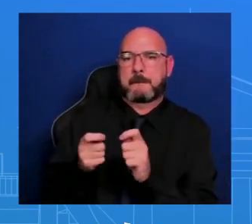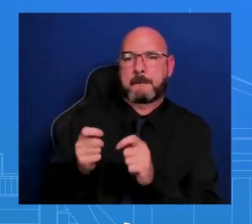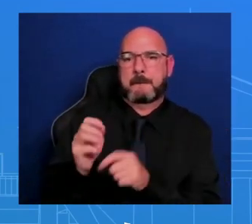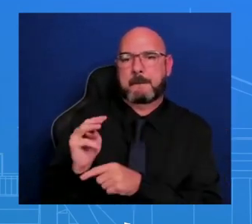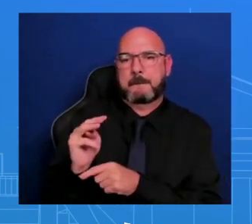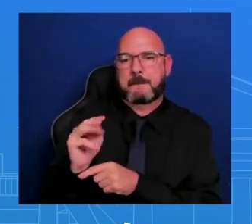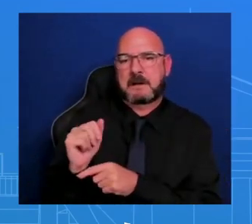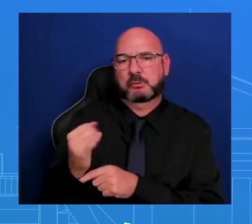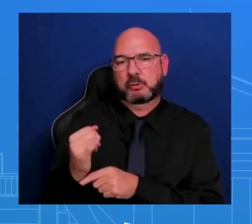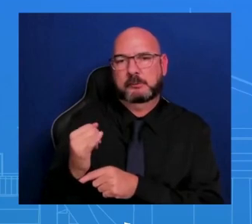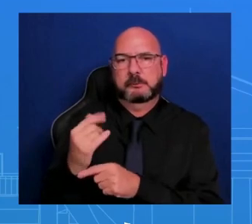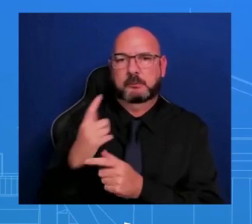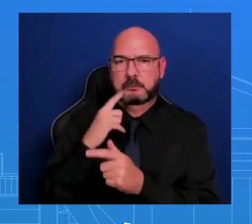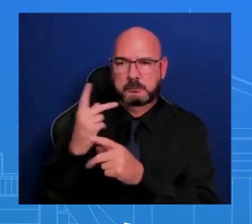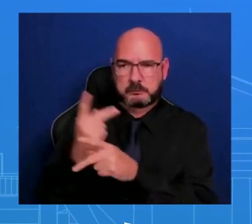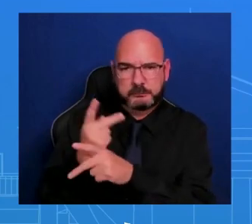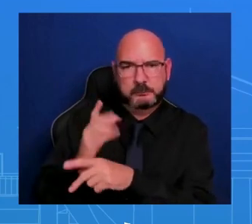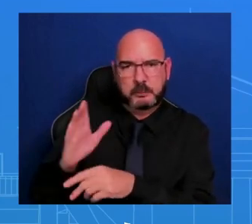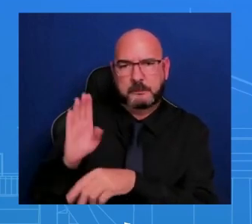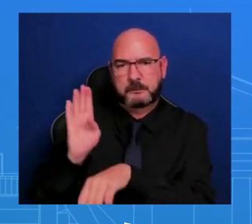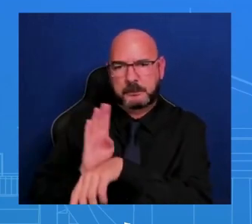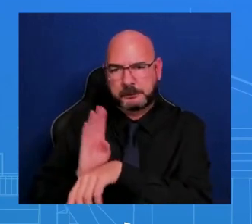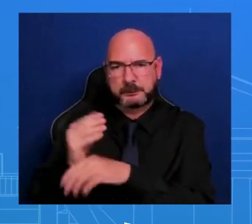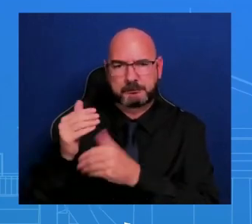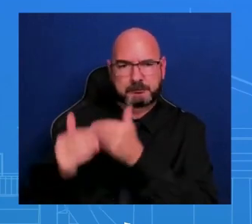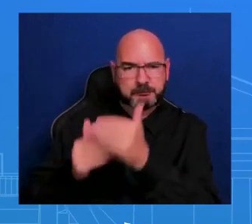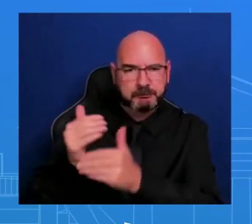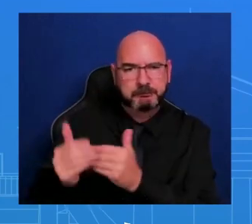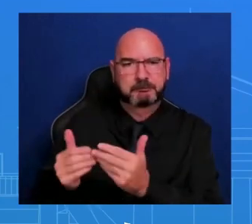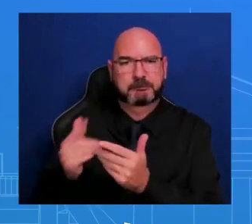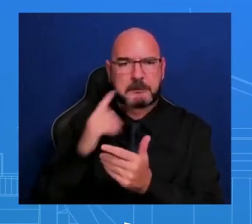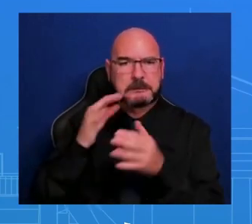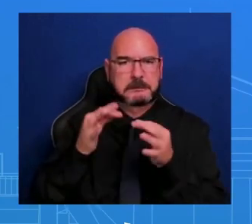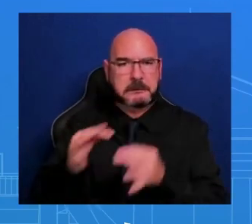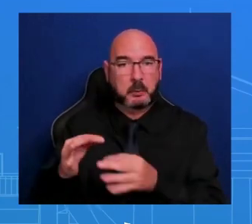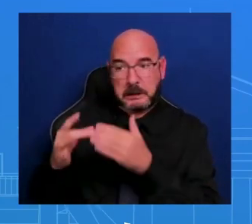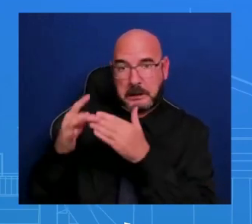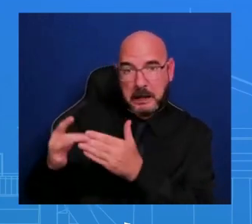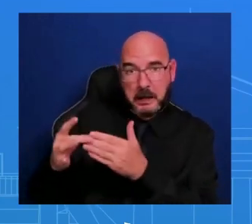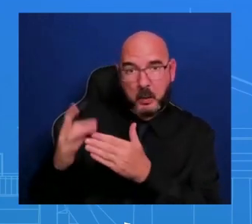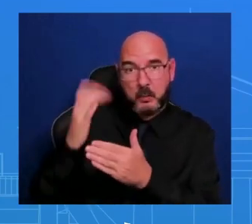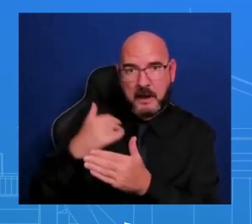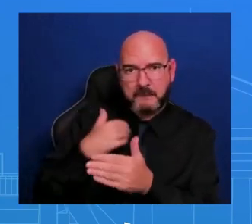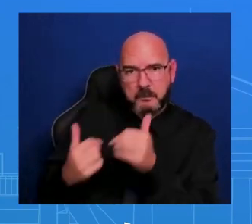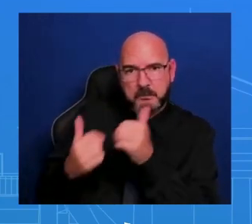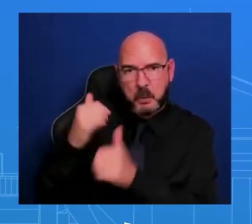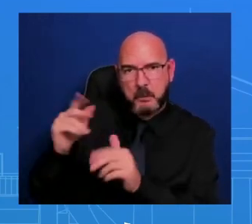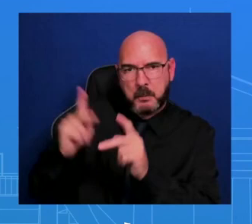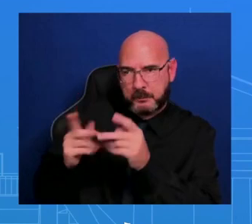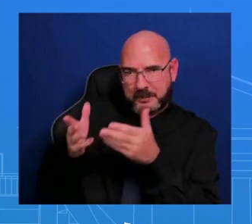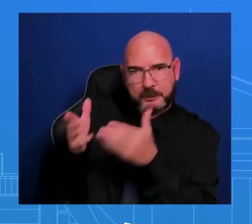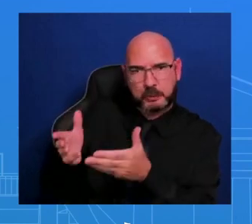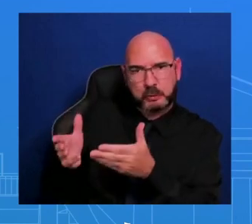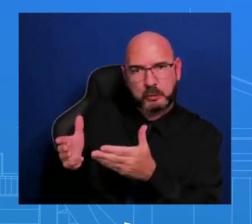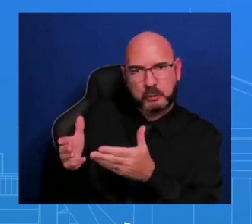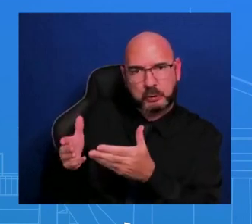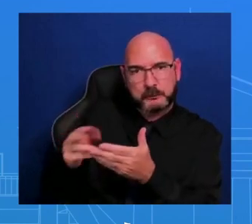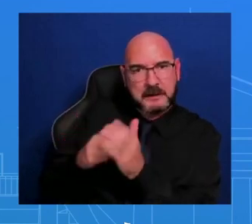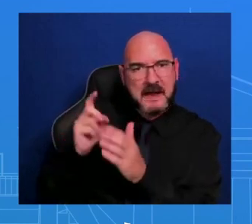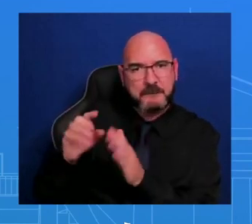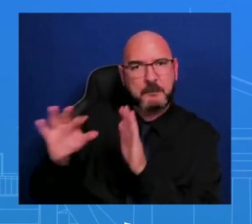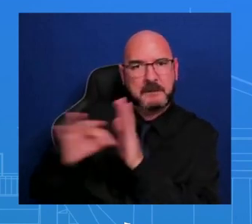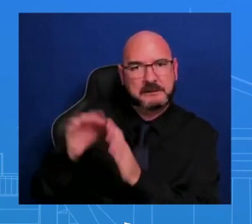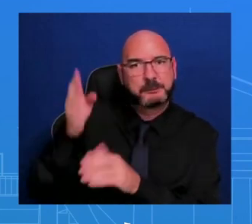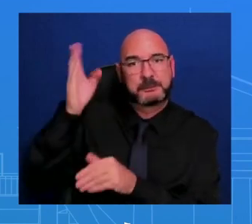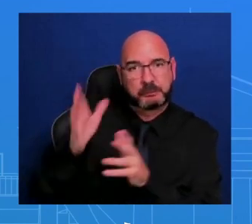just the conference. Obviously, it'd be since they have the majority in the House, have a speaker for the House. Just not going to get into it. I have said just moments ago we have